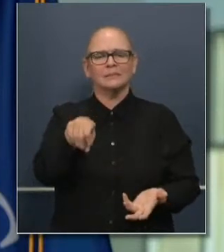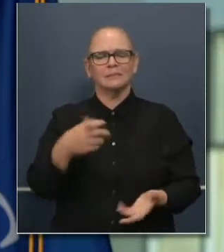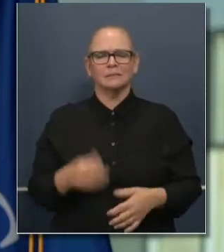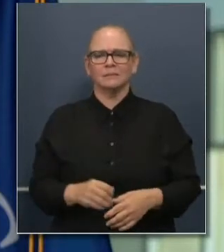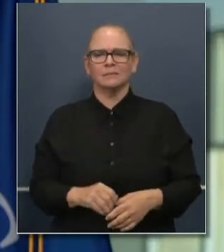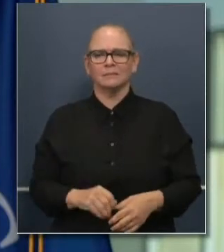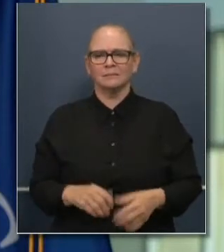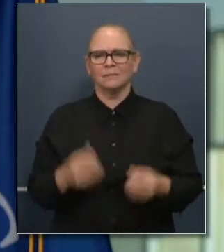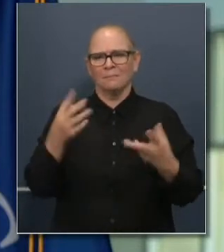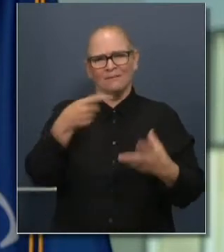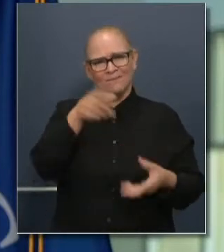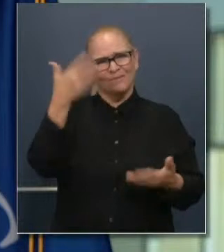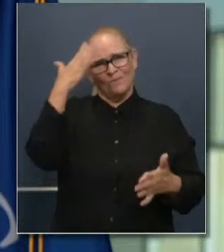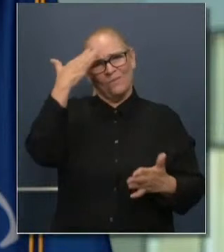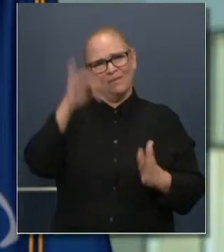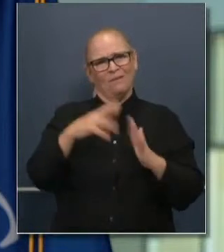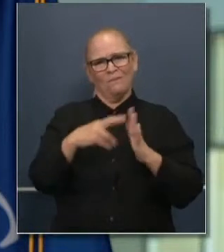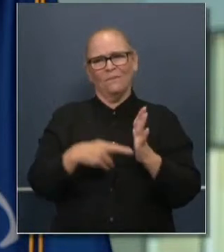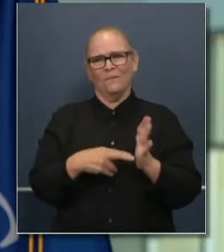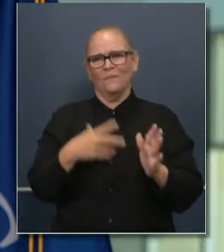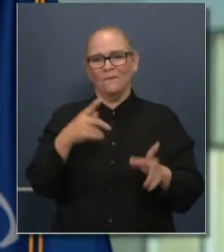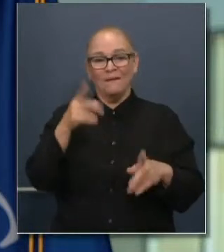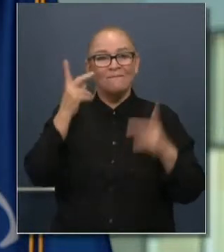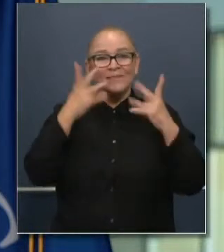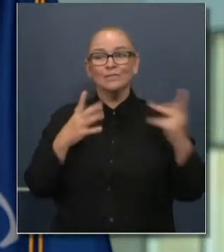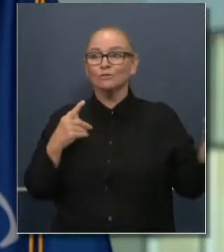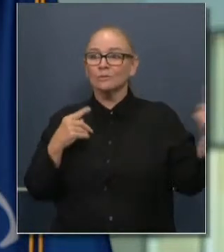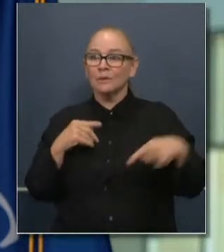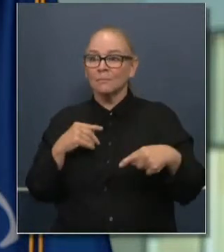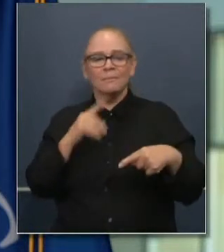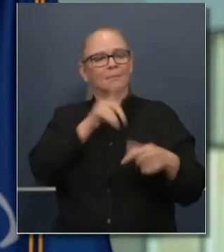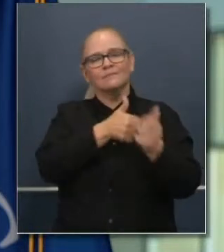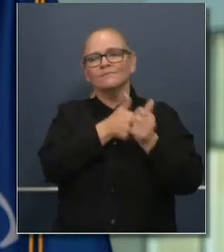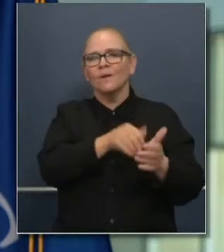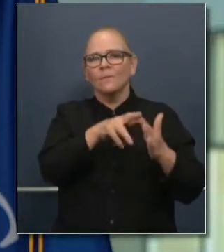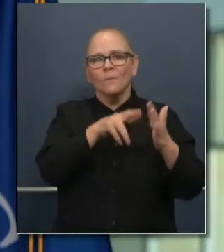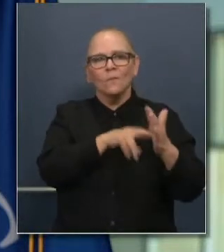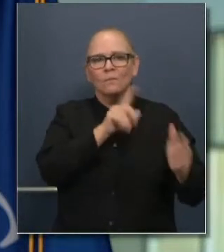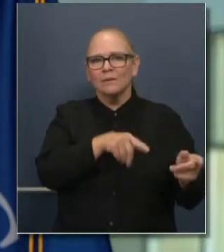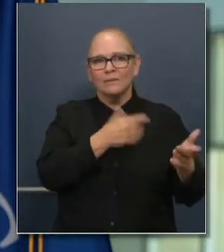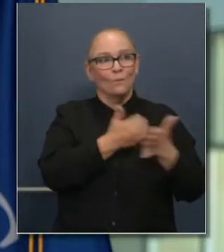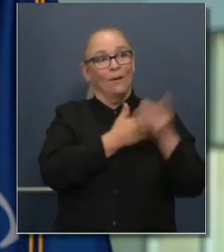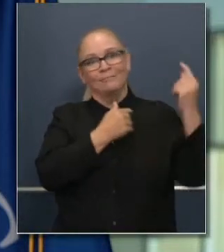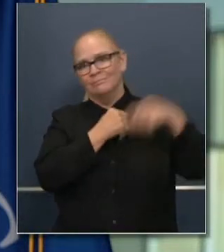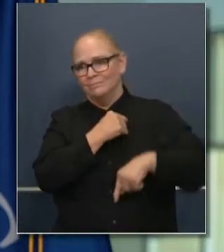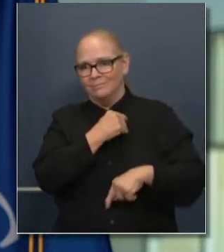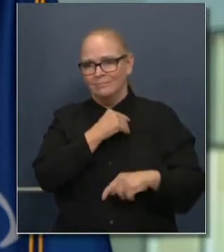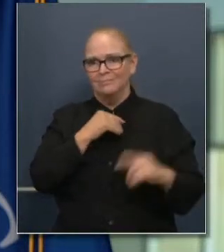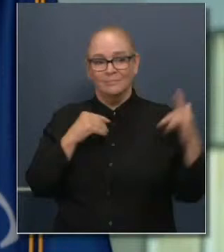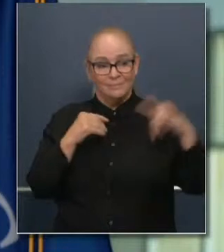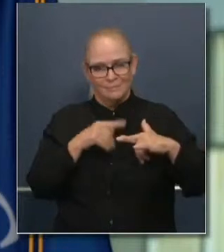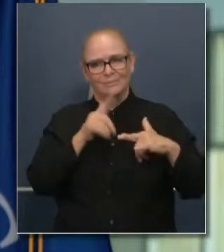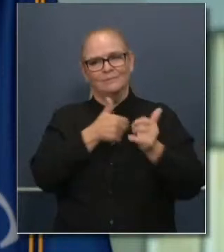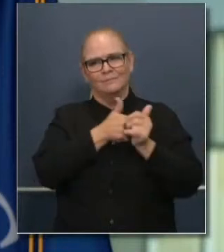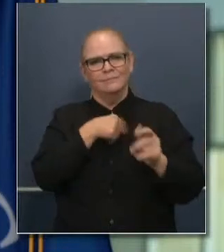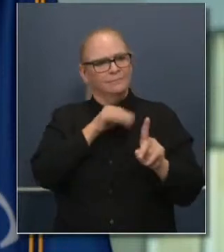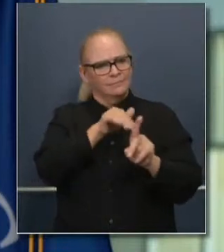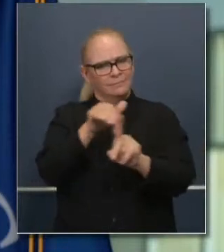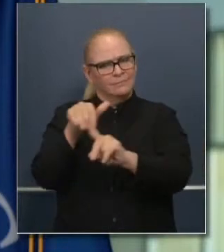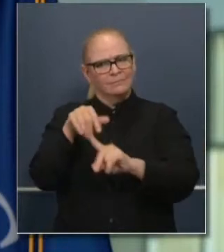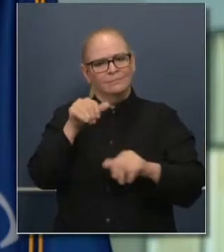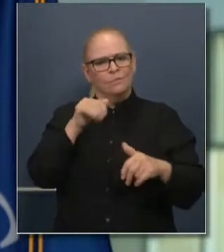are very familiar with, and that is incumbent upon all of us to exercise that kind of vigilance and promote